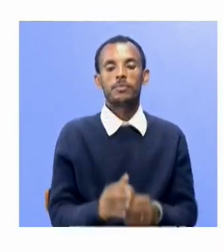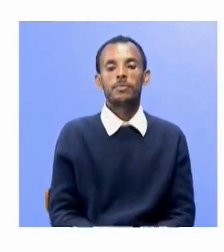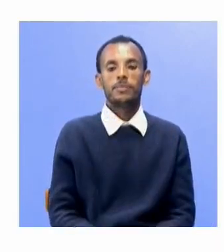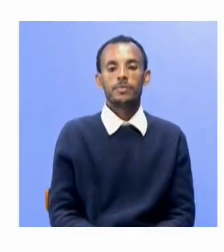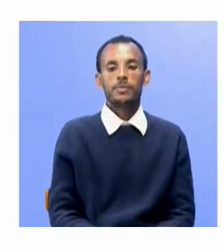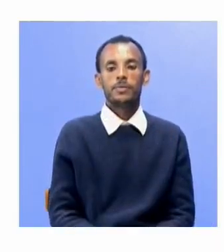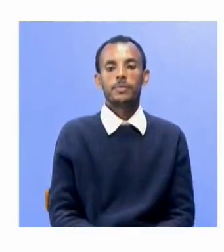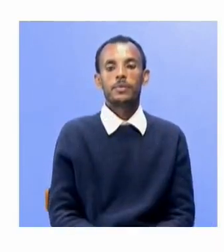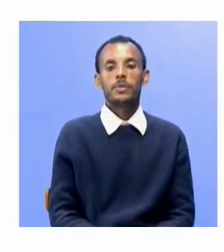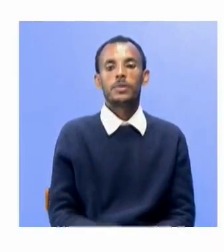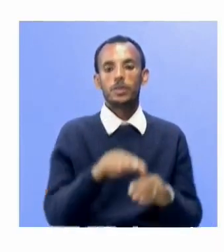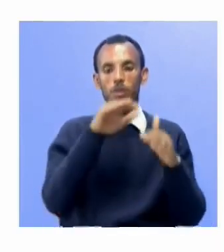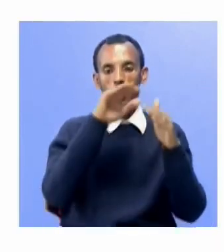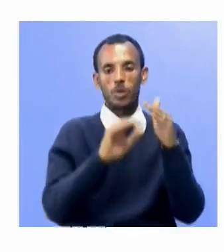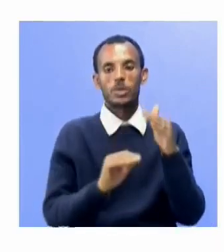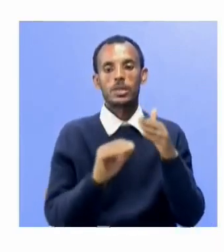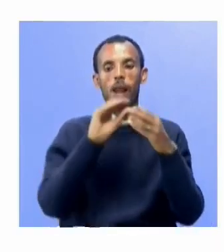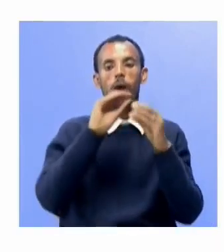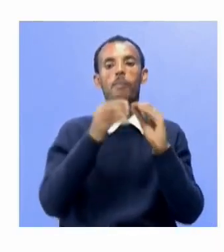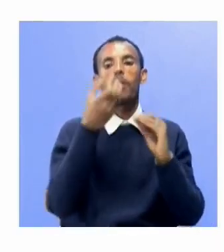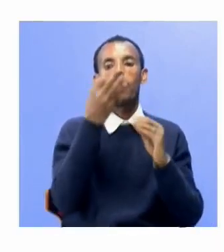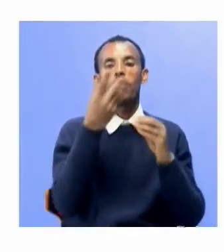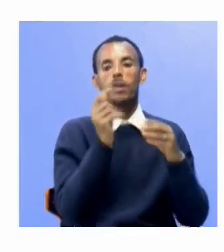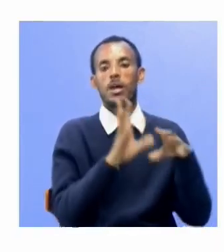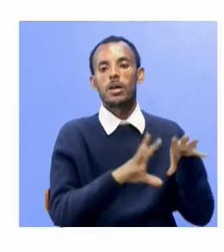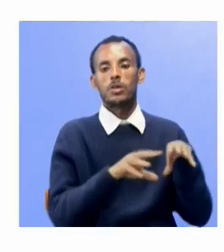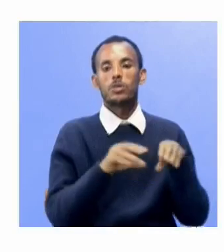number of students.